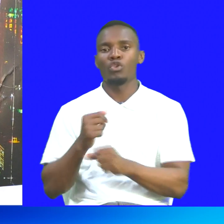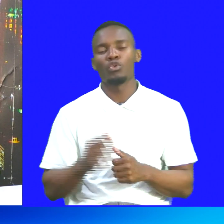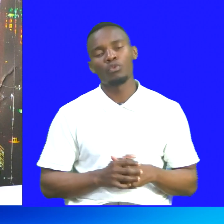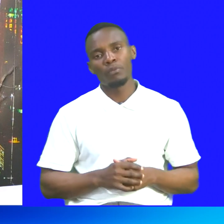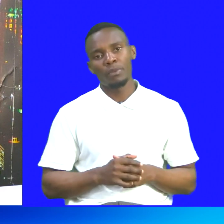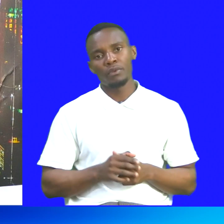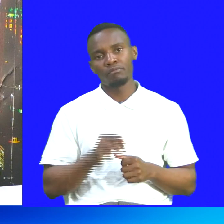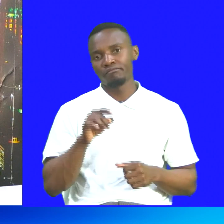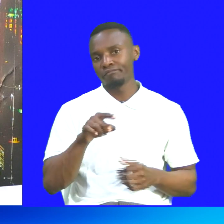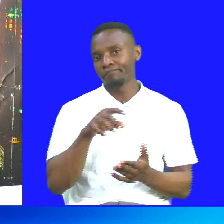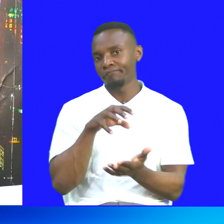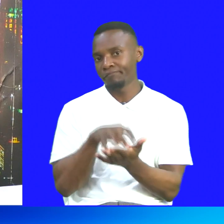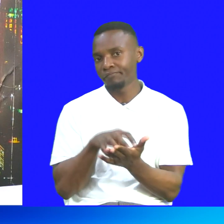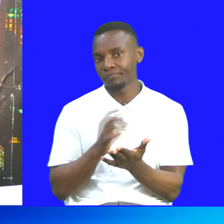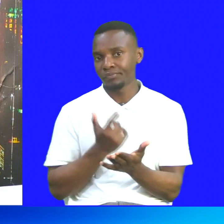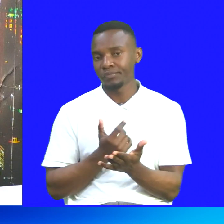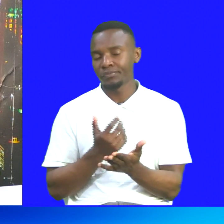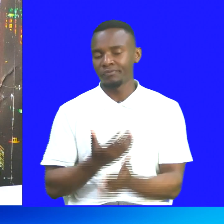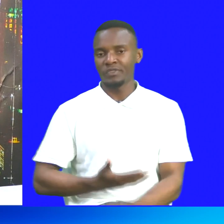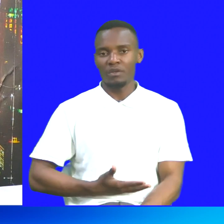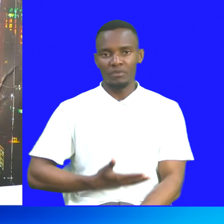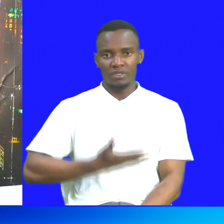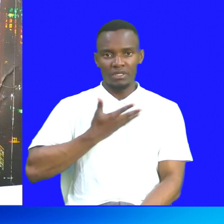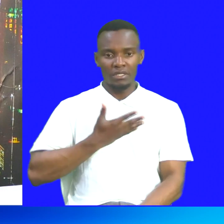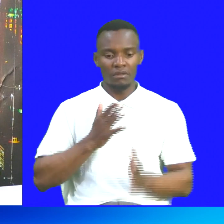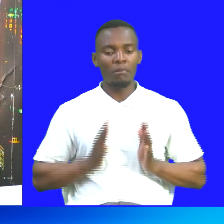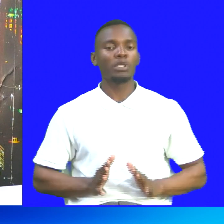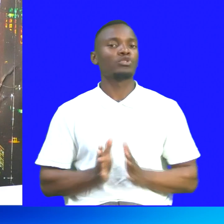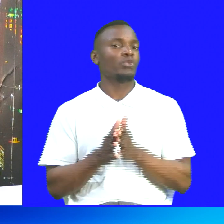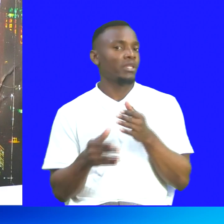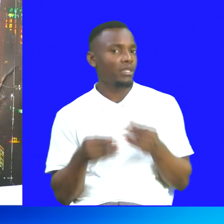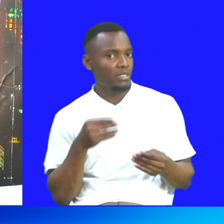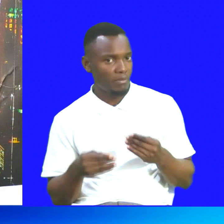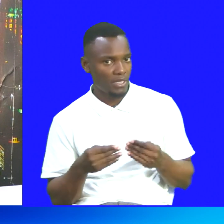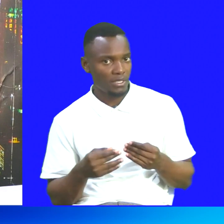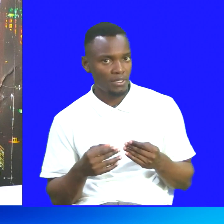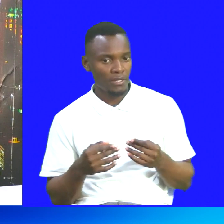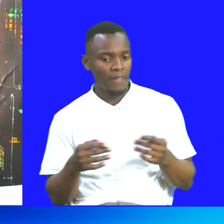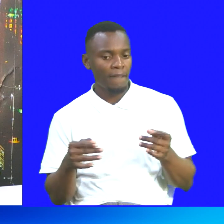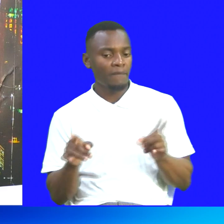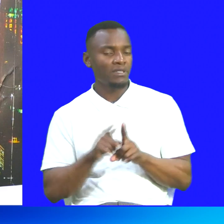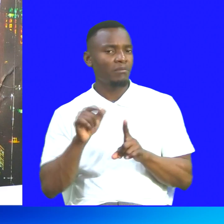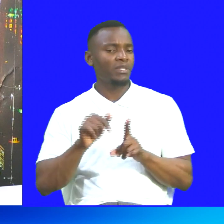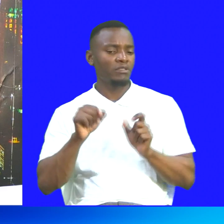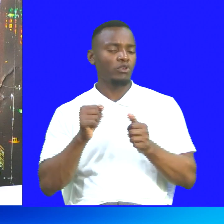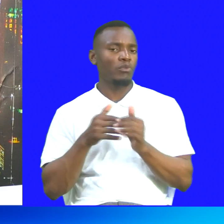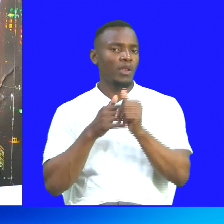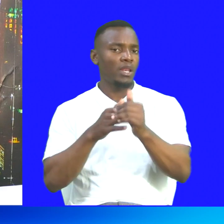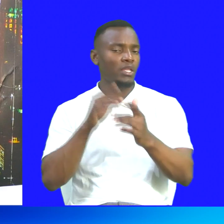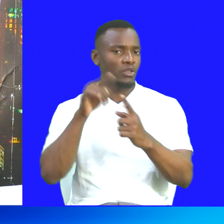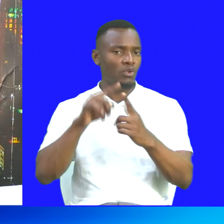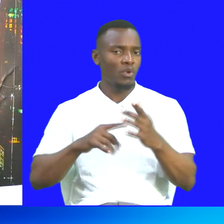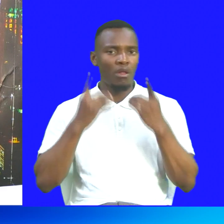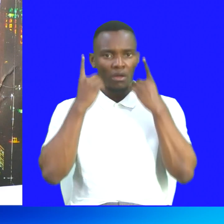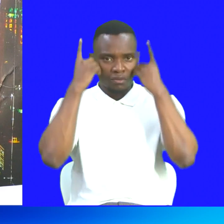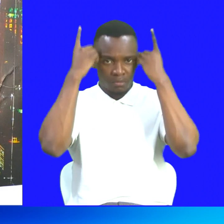Such instances anger people with disabilities, and they may lead to depression and